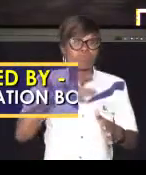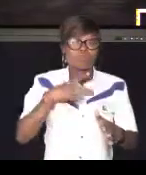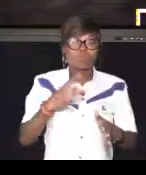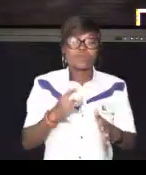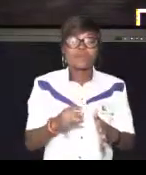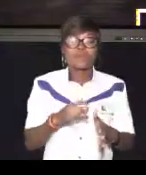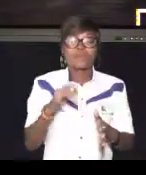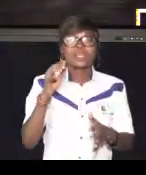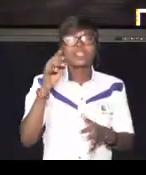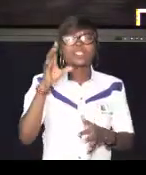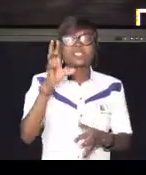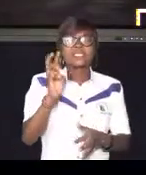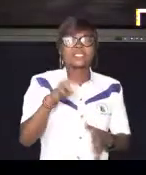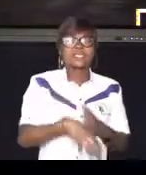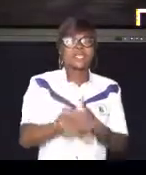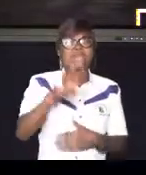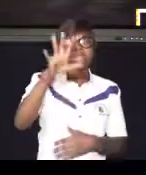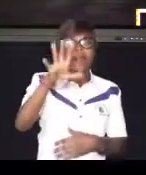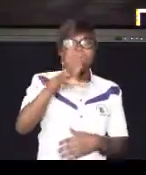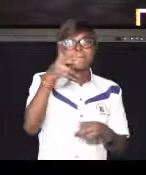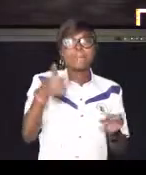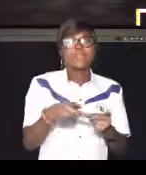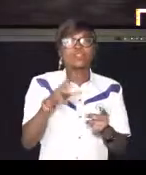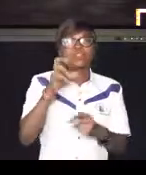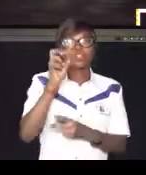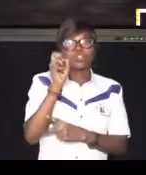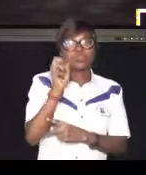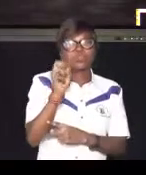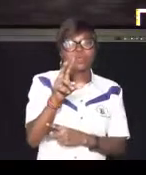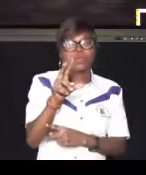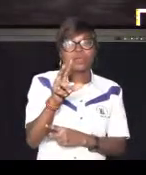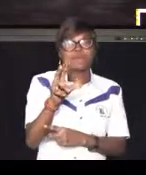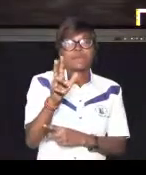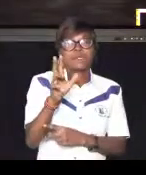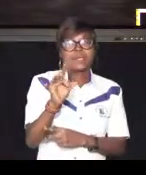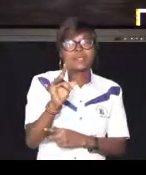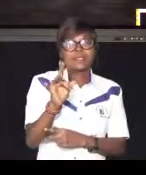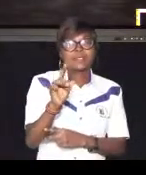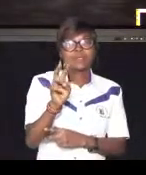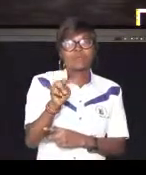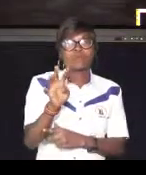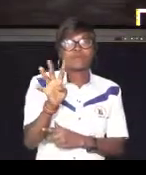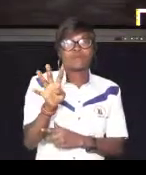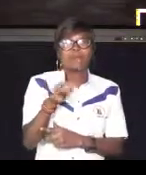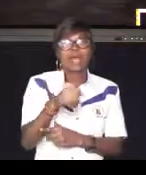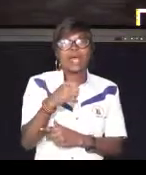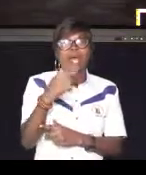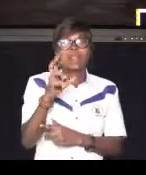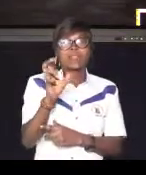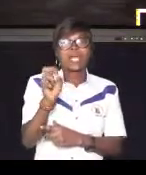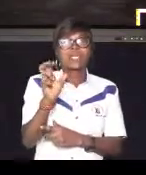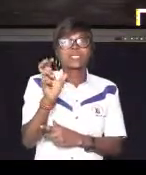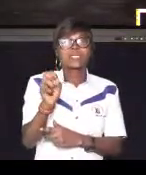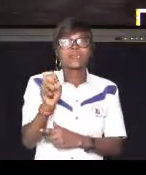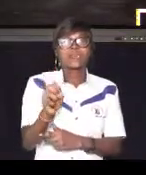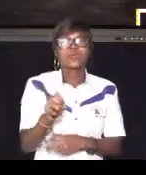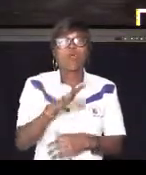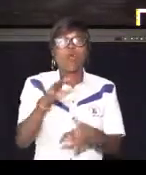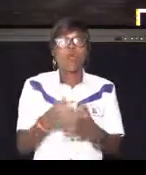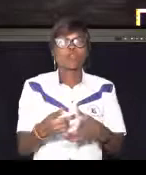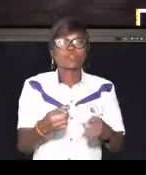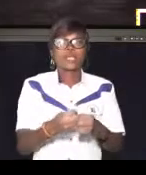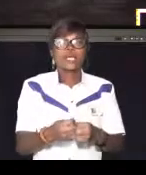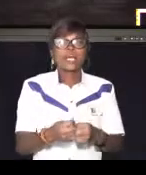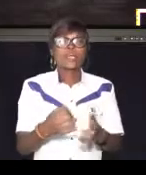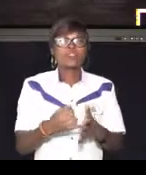then 6 along this place. That's 6 in 5 places, 6, 12, 18, 24, and 30. And so